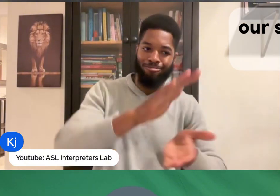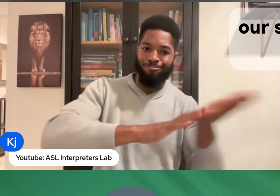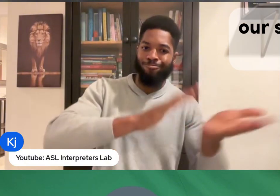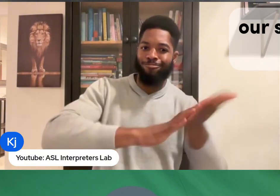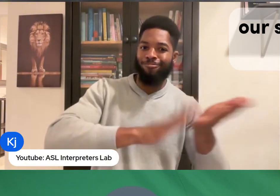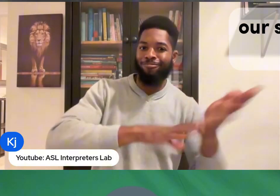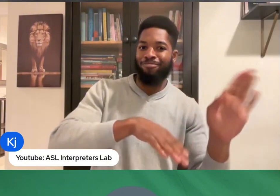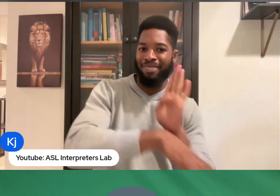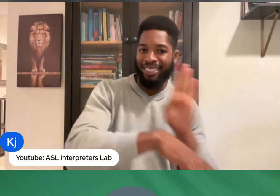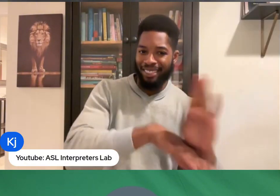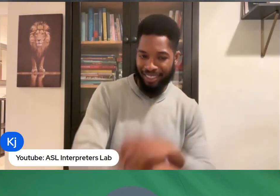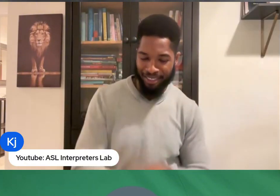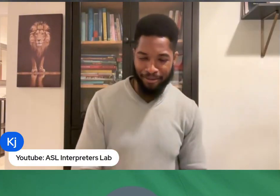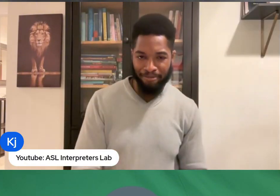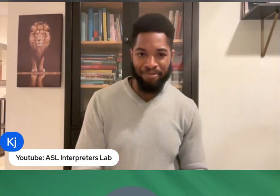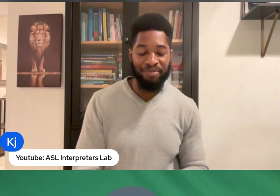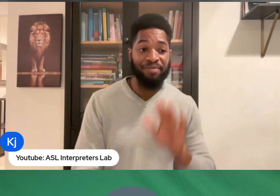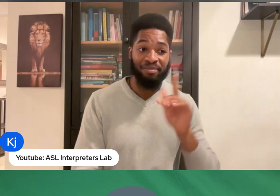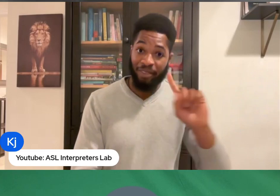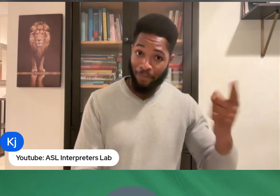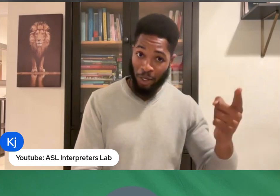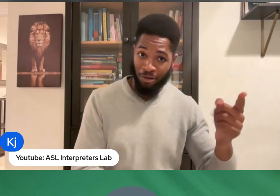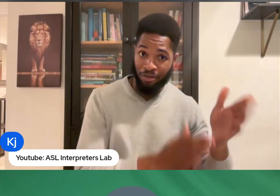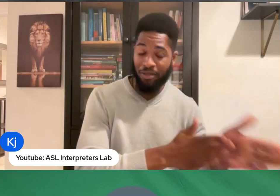Kareem Mitchell, a millennial.